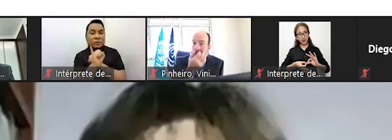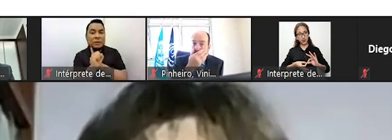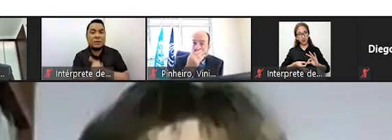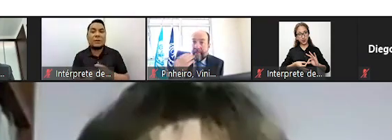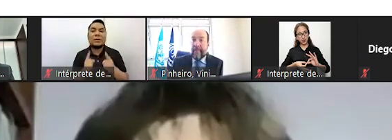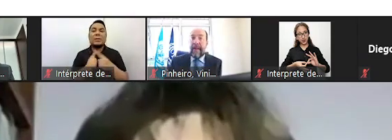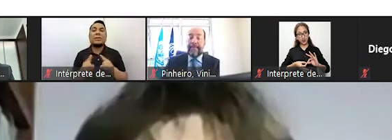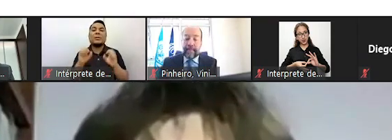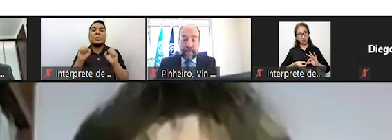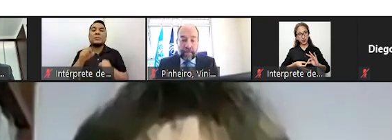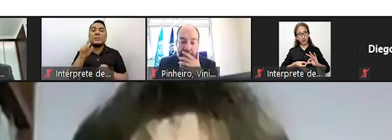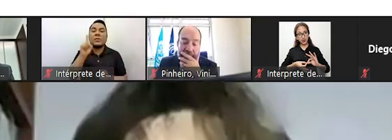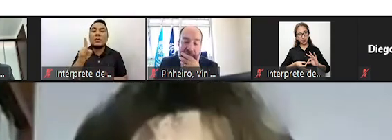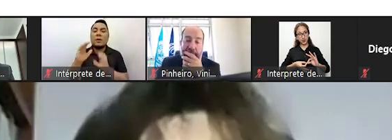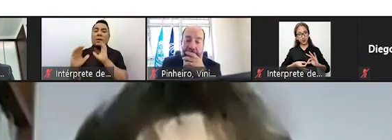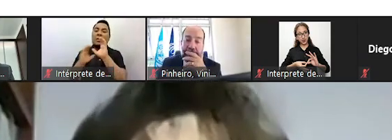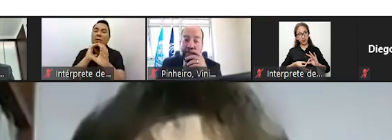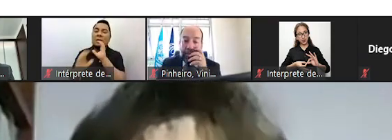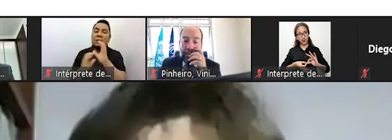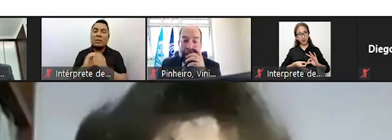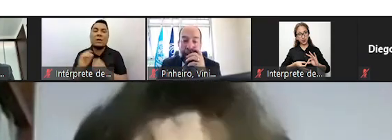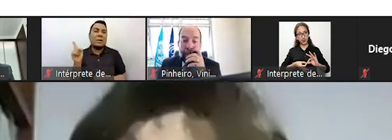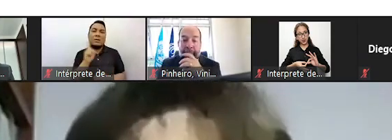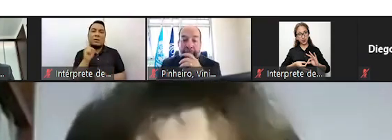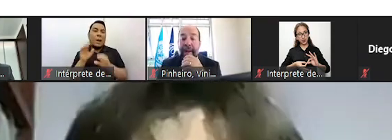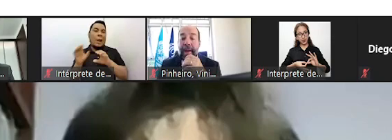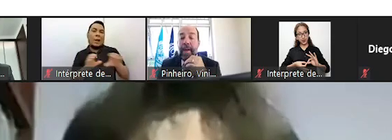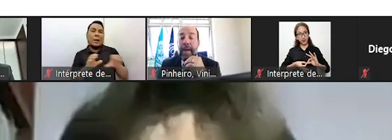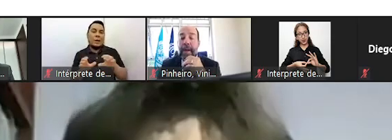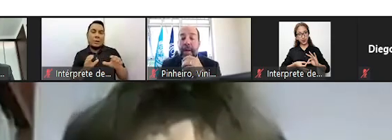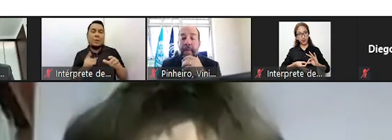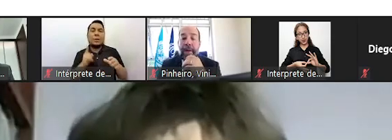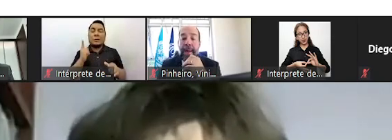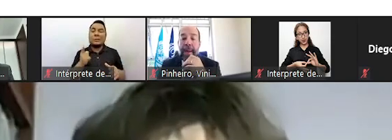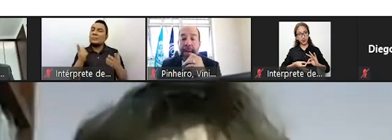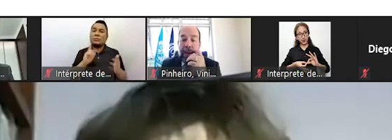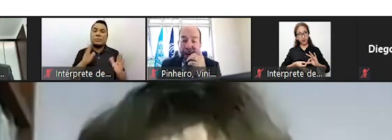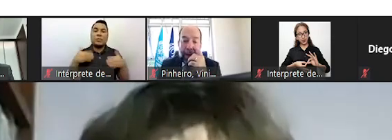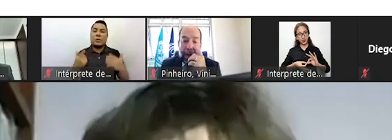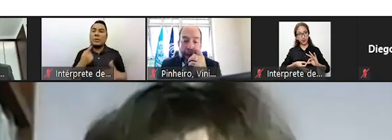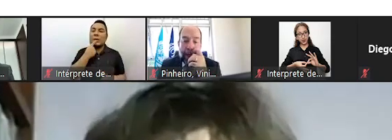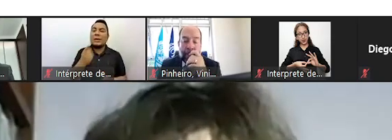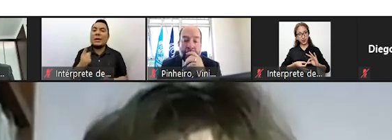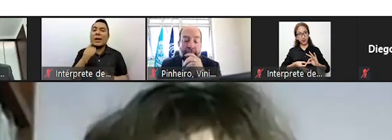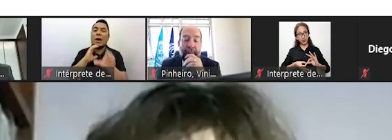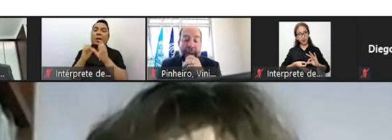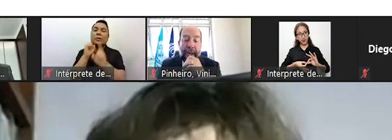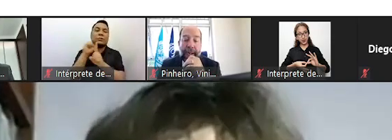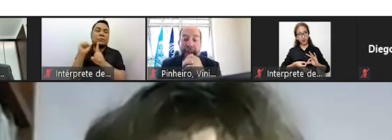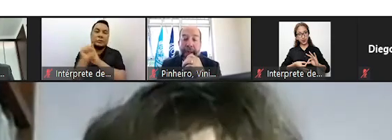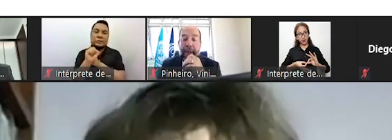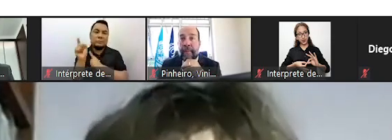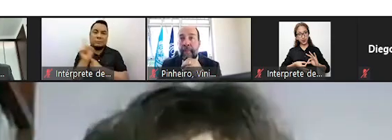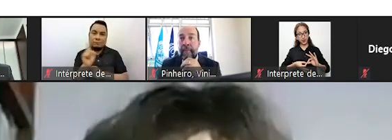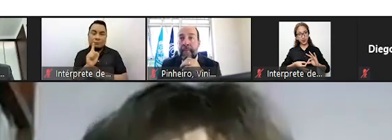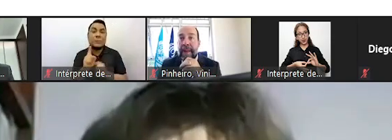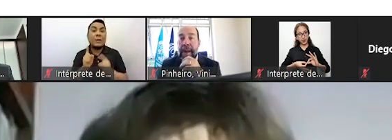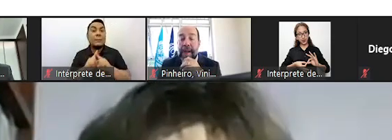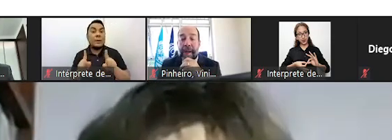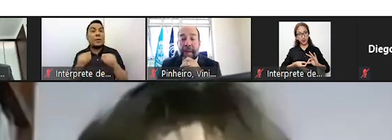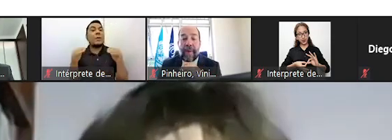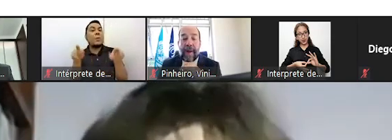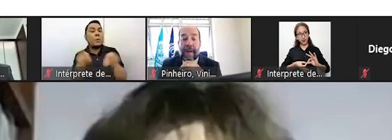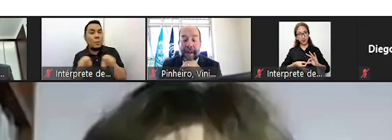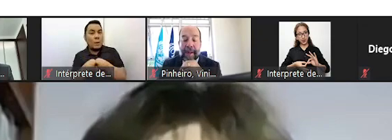true social dialogue it is a dialogue dialogue that does not fulfill anything so we